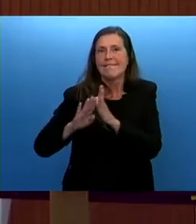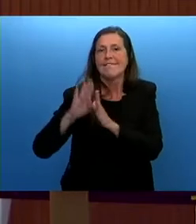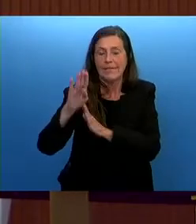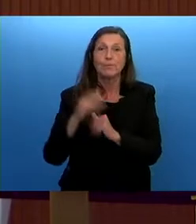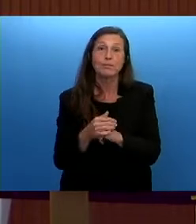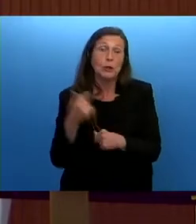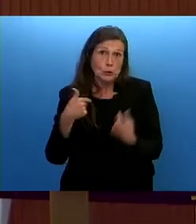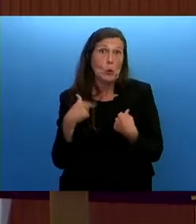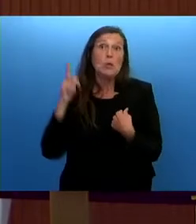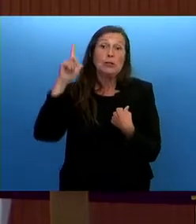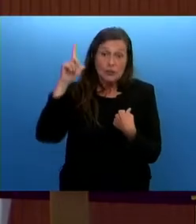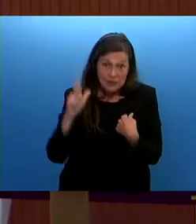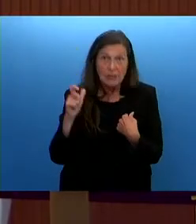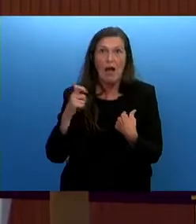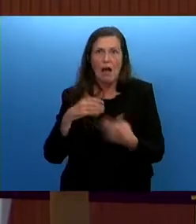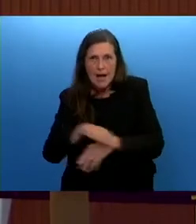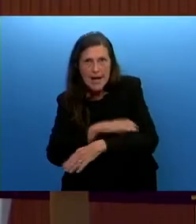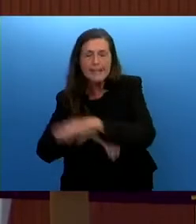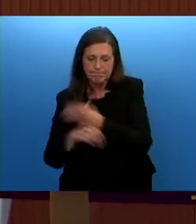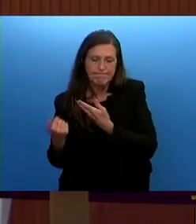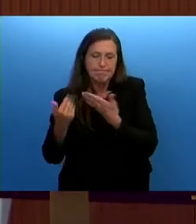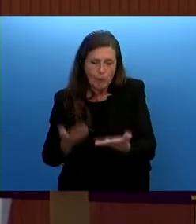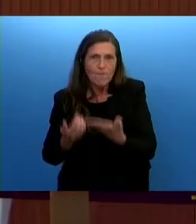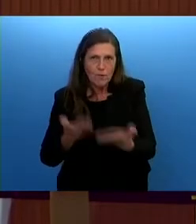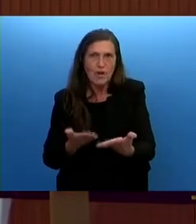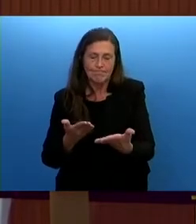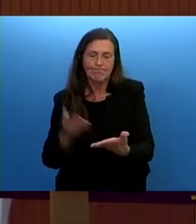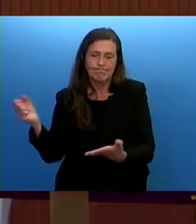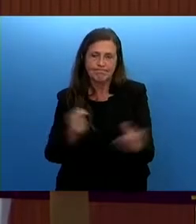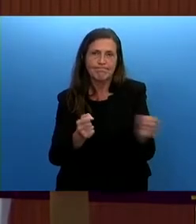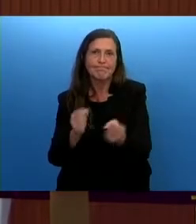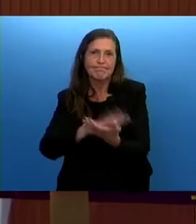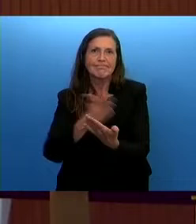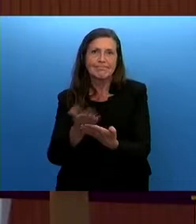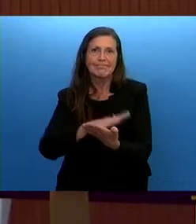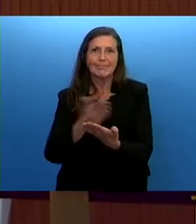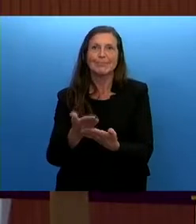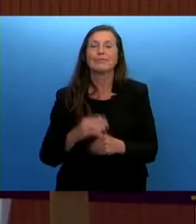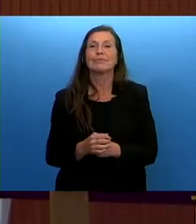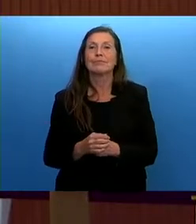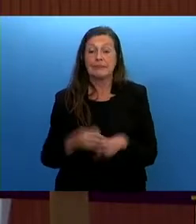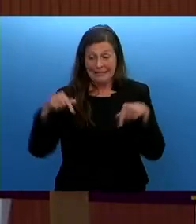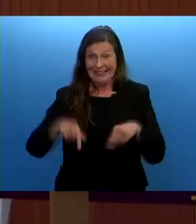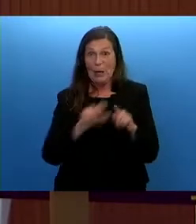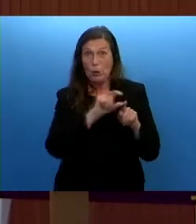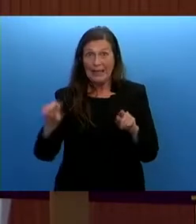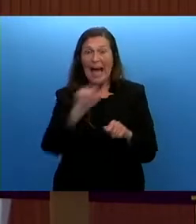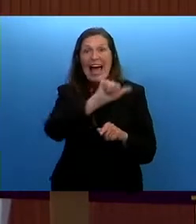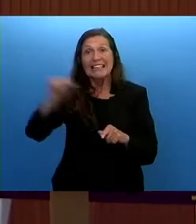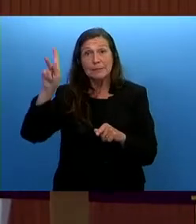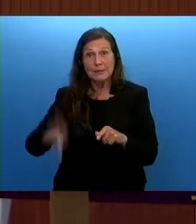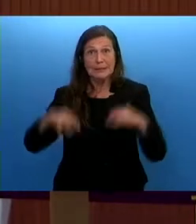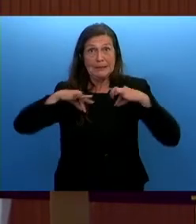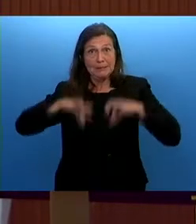started also to offer sign interpretation. And this week, the Asia Pacific Ministerial Disaster